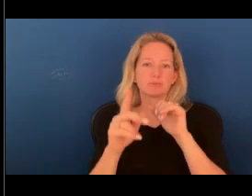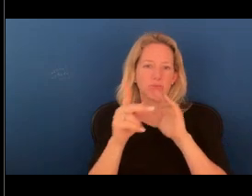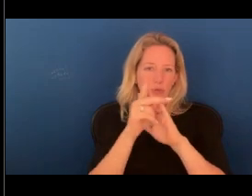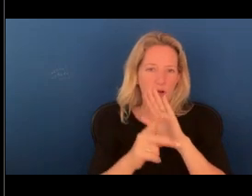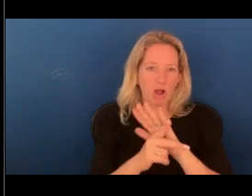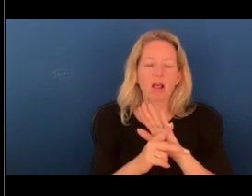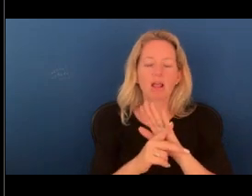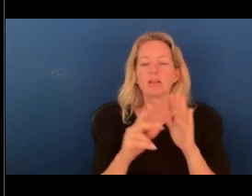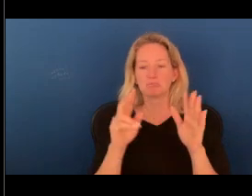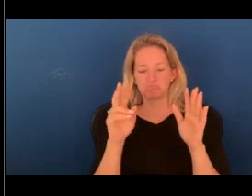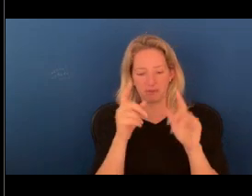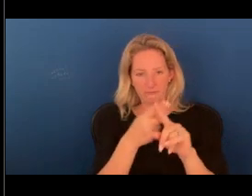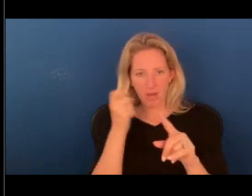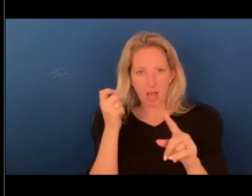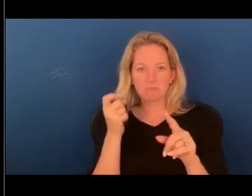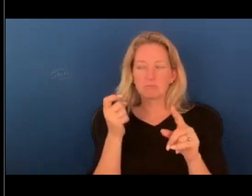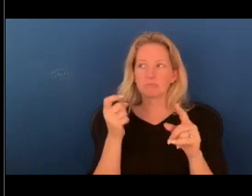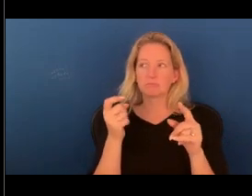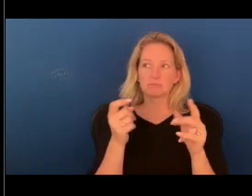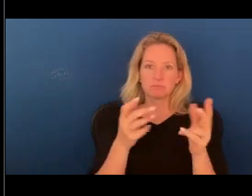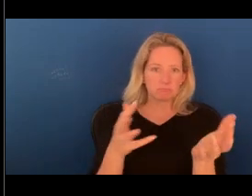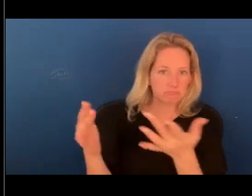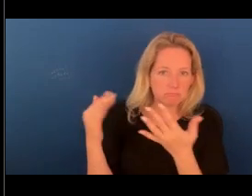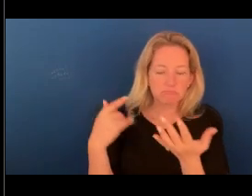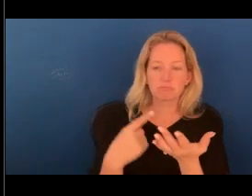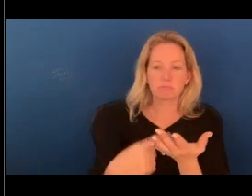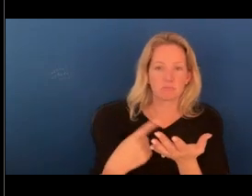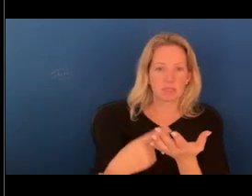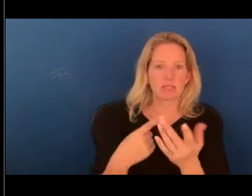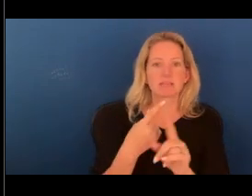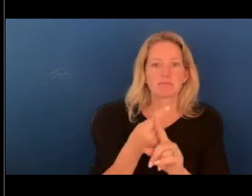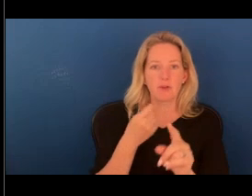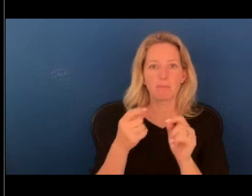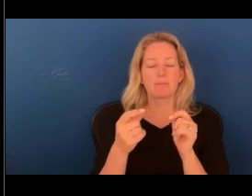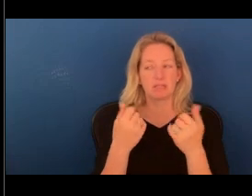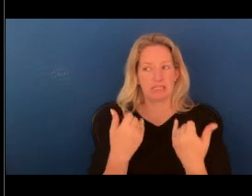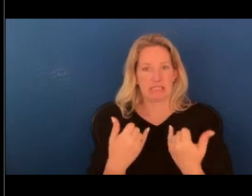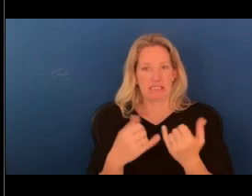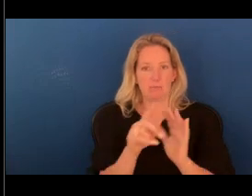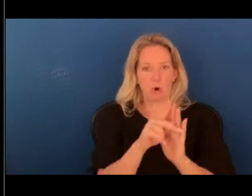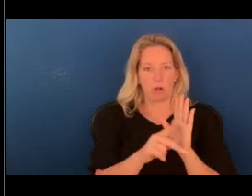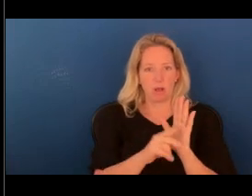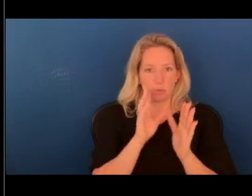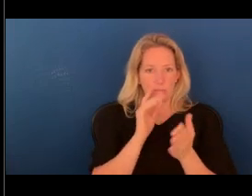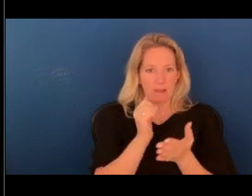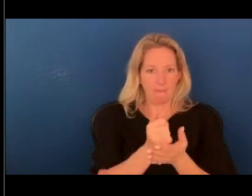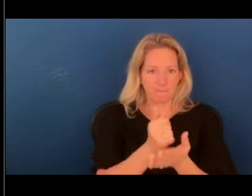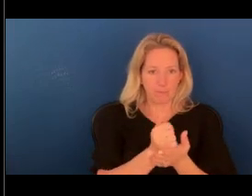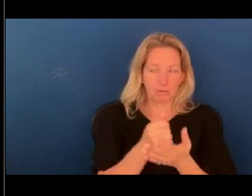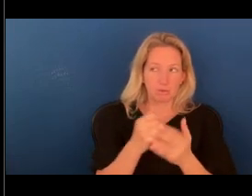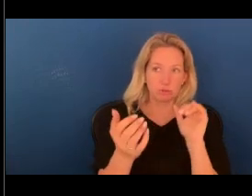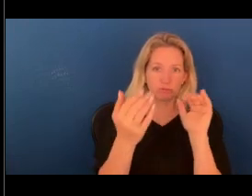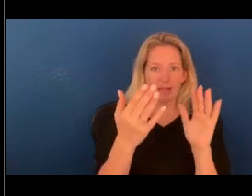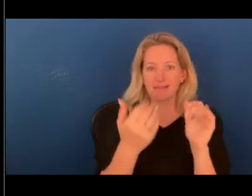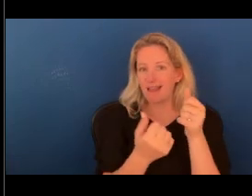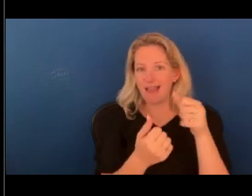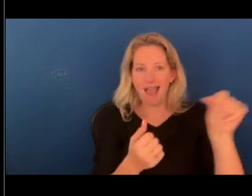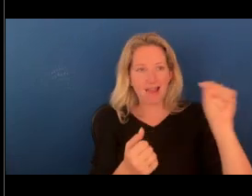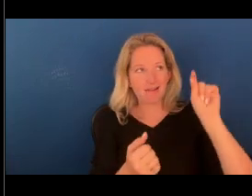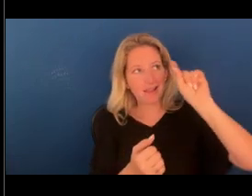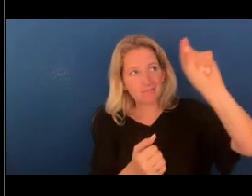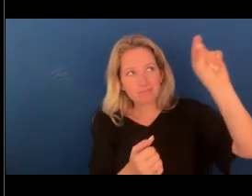stakeholder feedback saying that existing protocols could be more helpful in assisting users to figure out what upstream interventions would be useful based